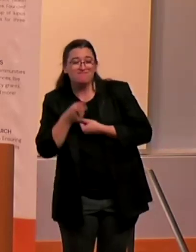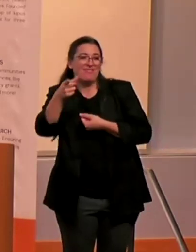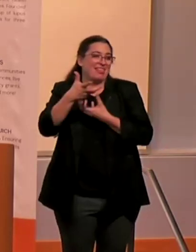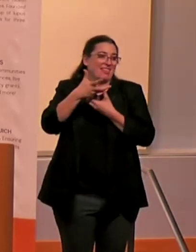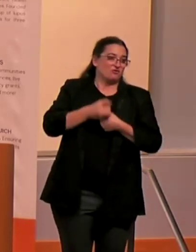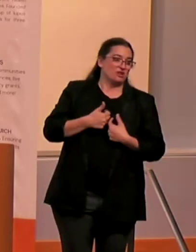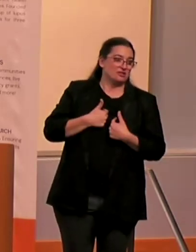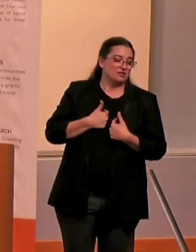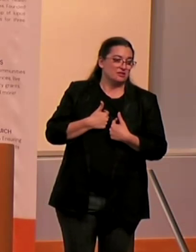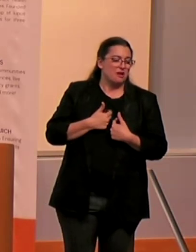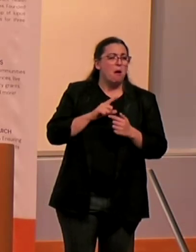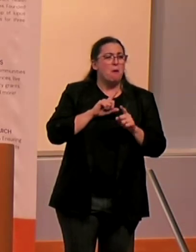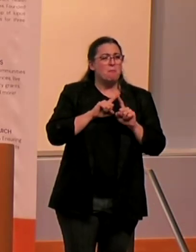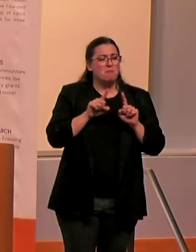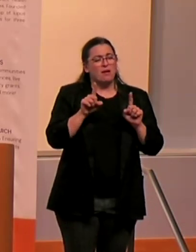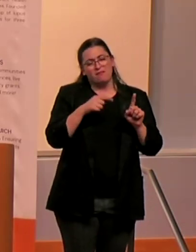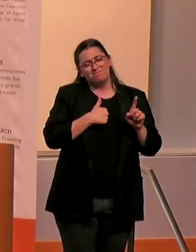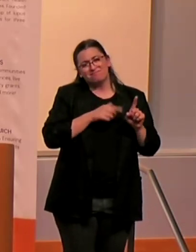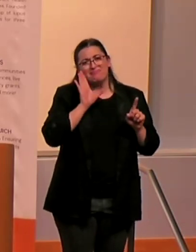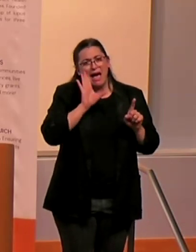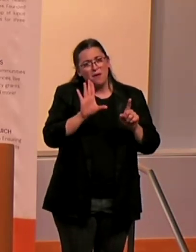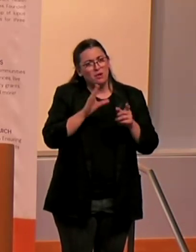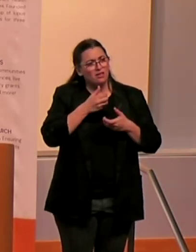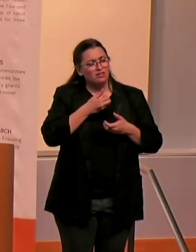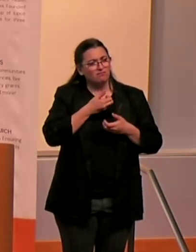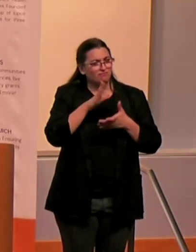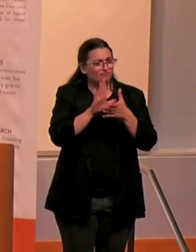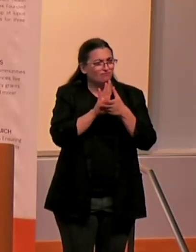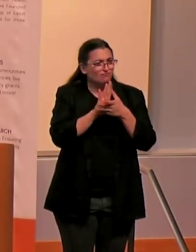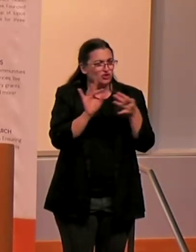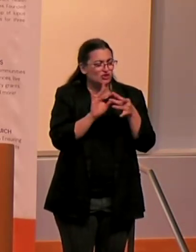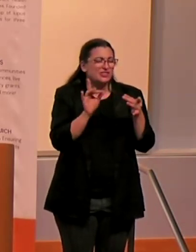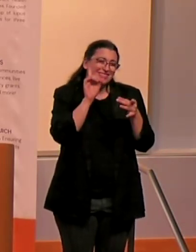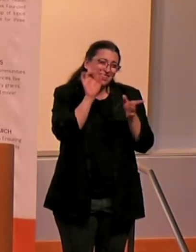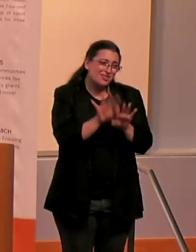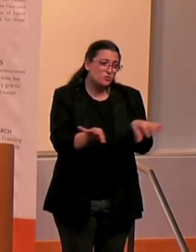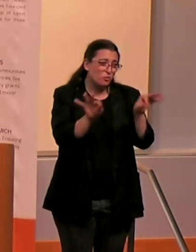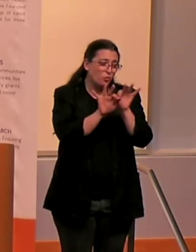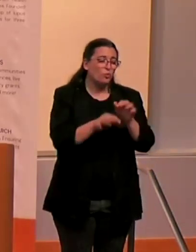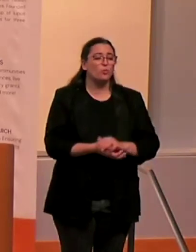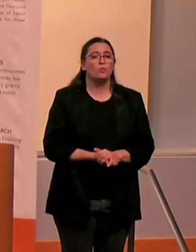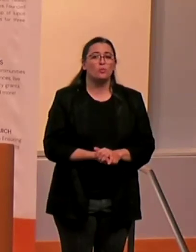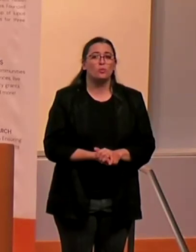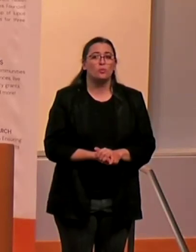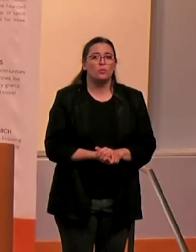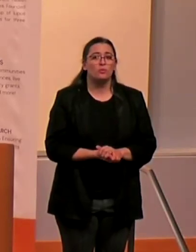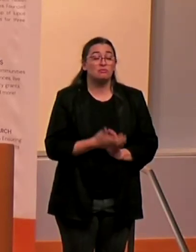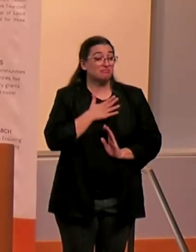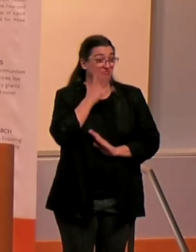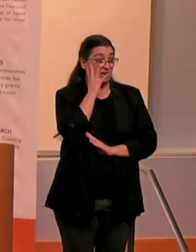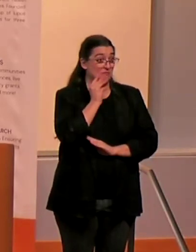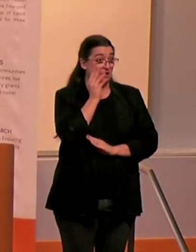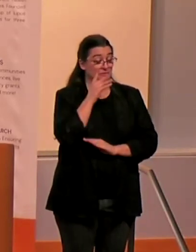But I definitely do say it at some point, because I think it is important. And most, at least in my experience,